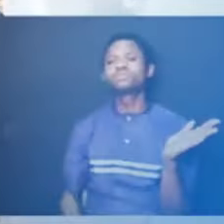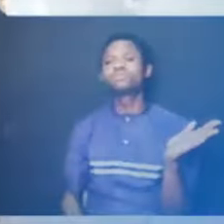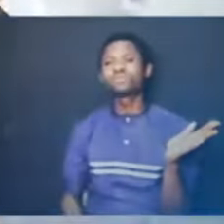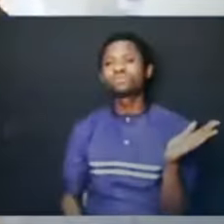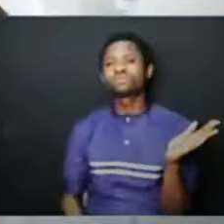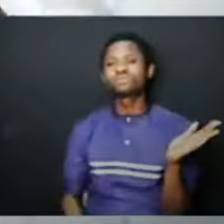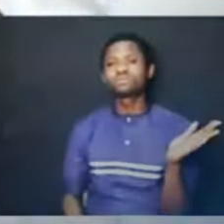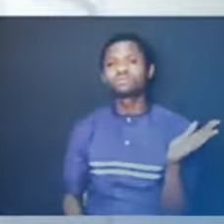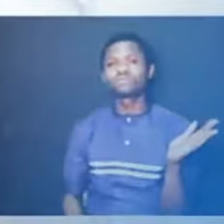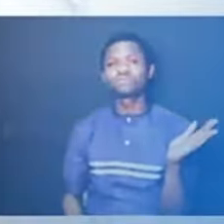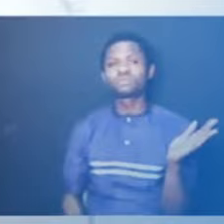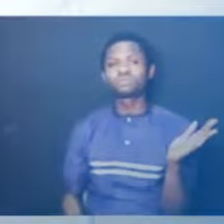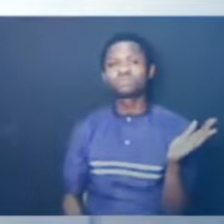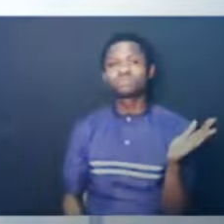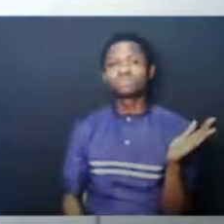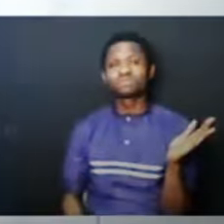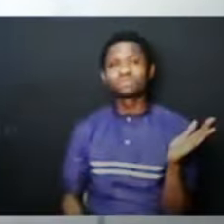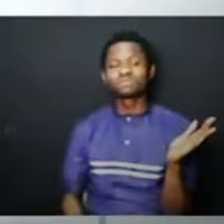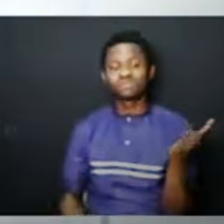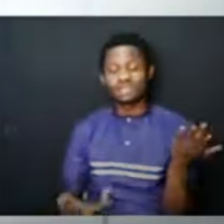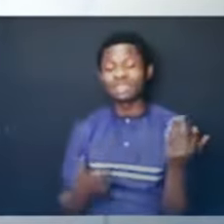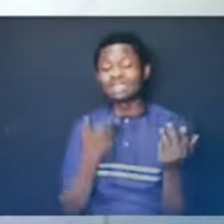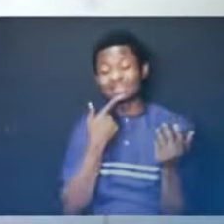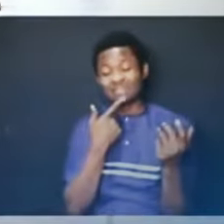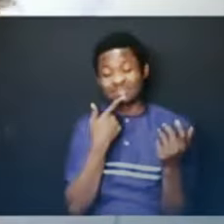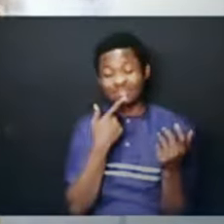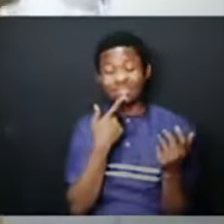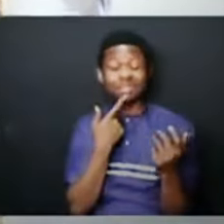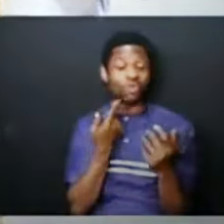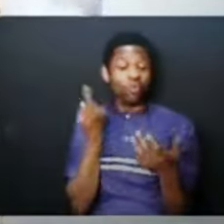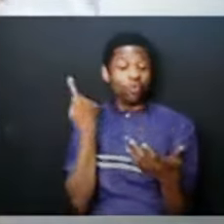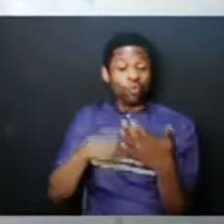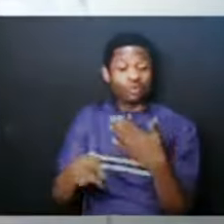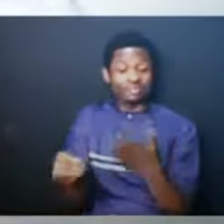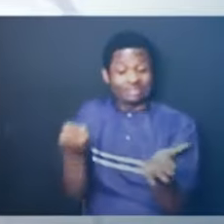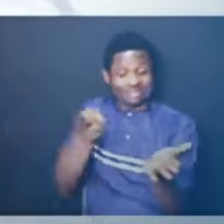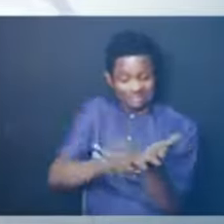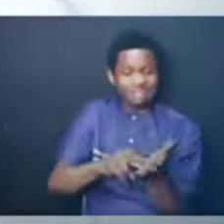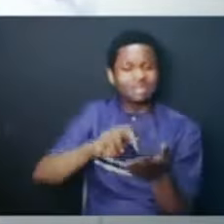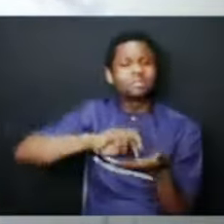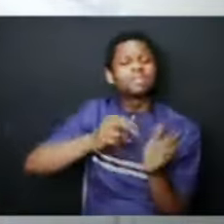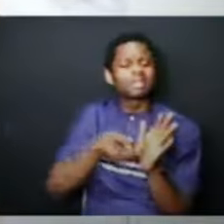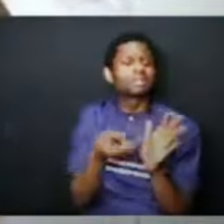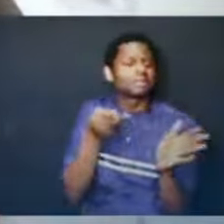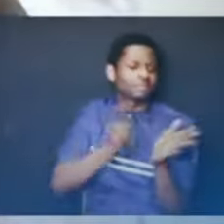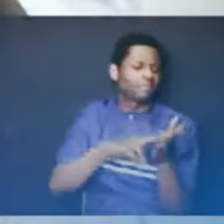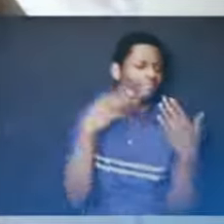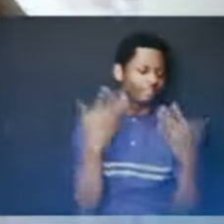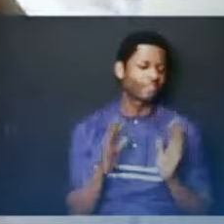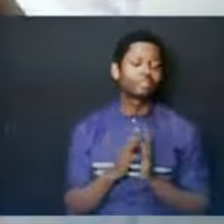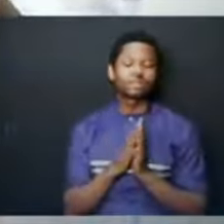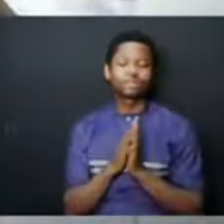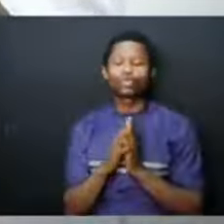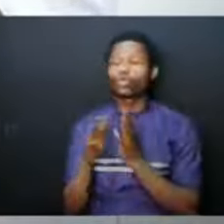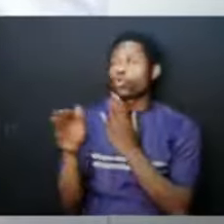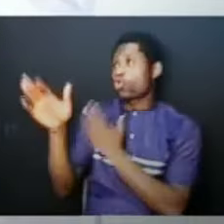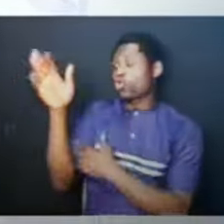And Pilate says that what is written is written. It is mine to avenge.